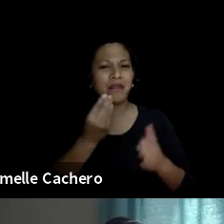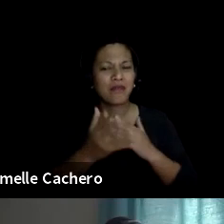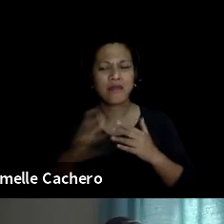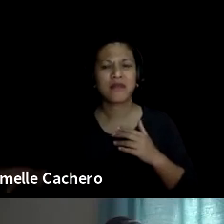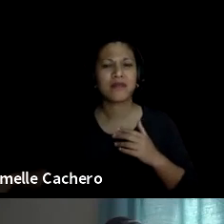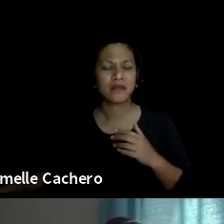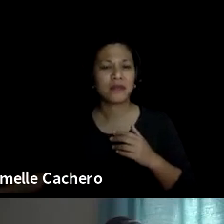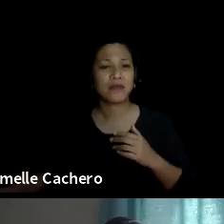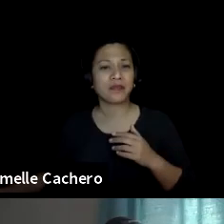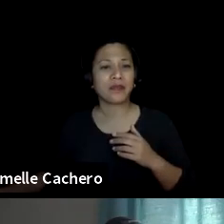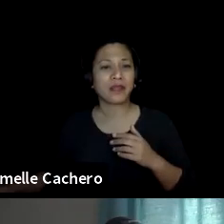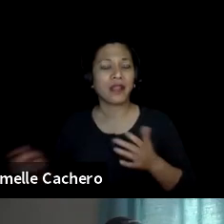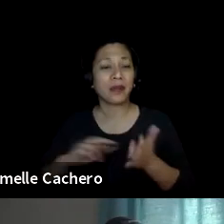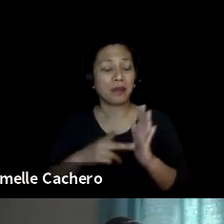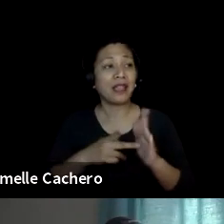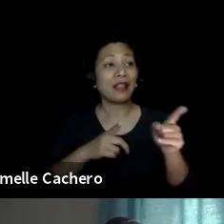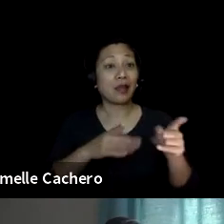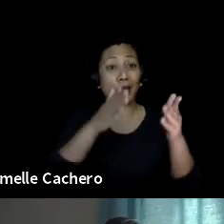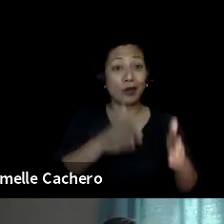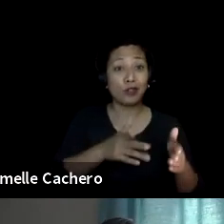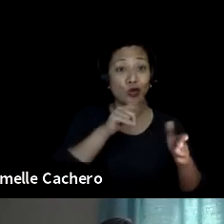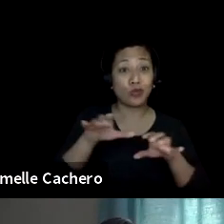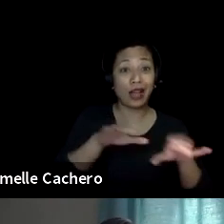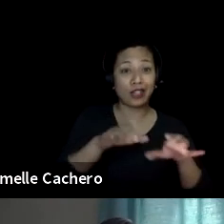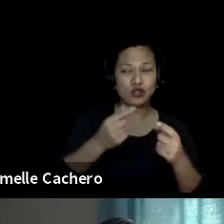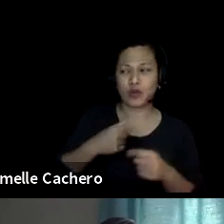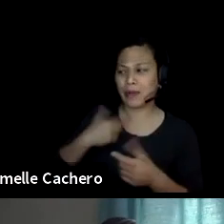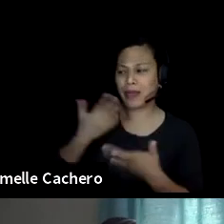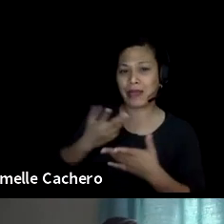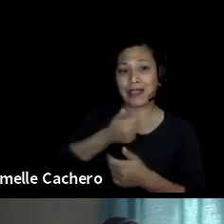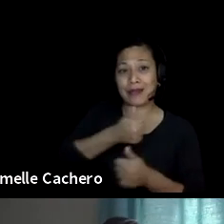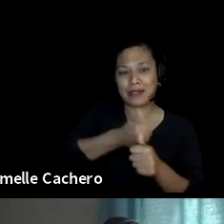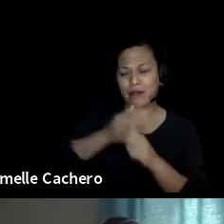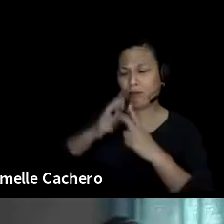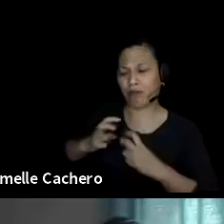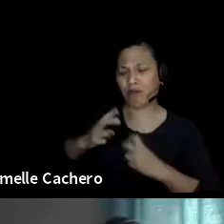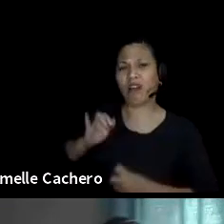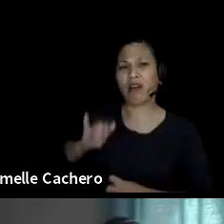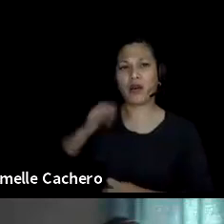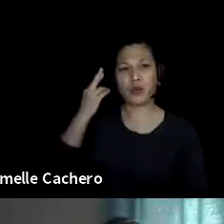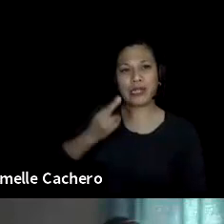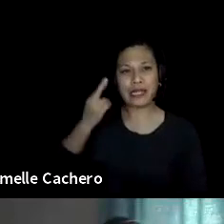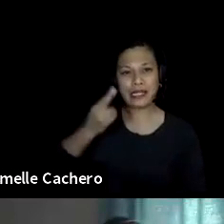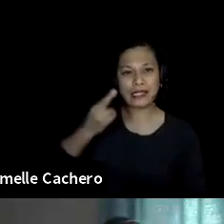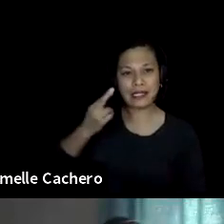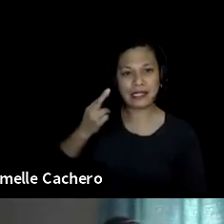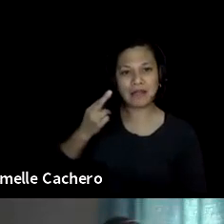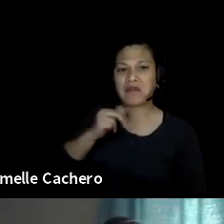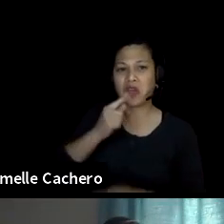draws that person into realizing whatever it is that they're doing is not